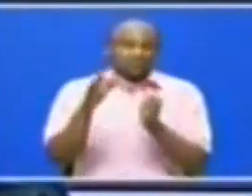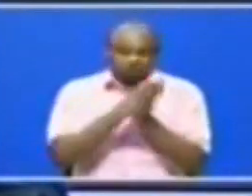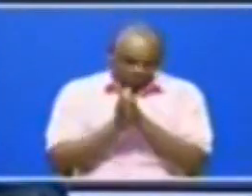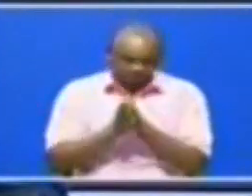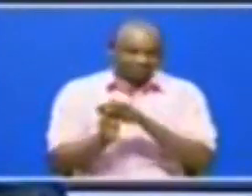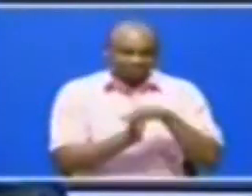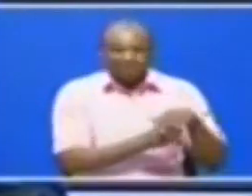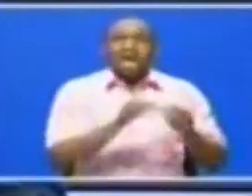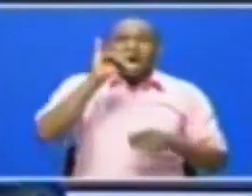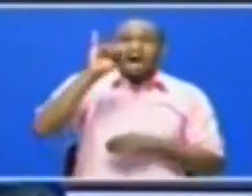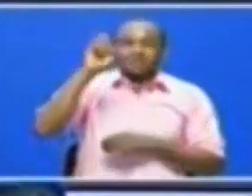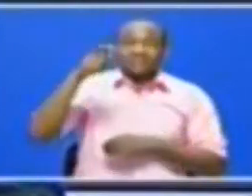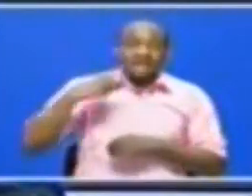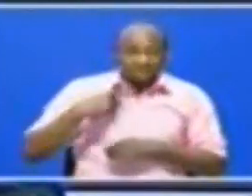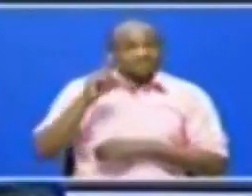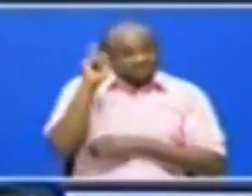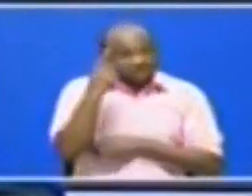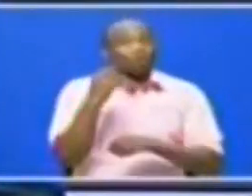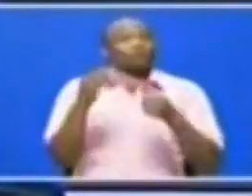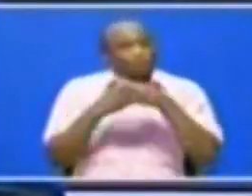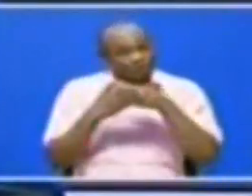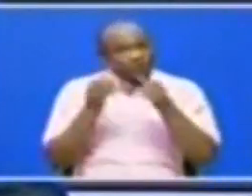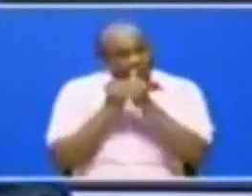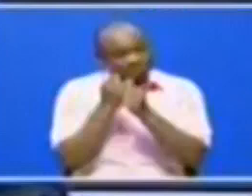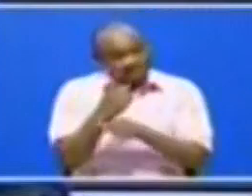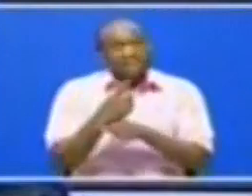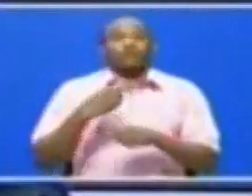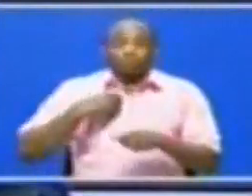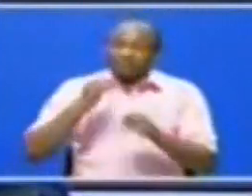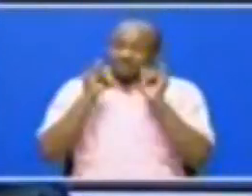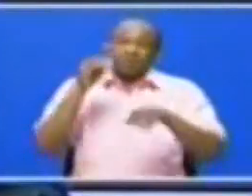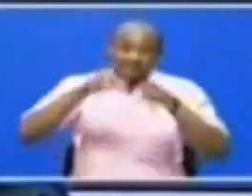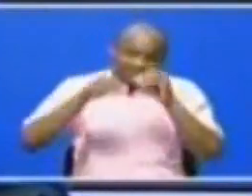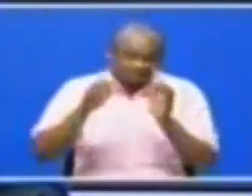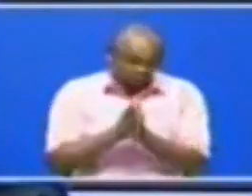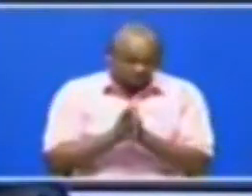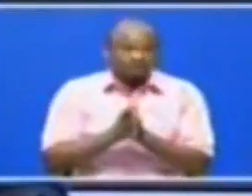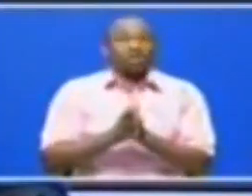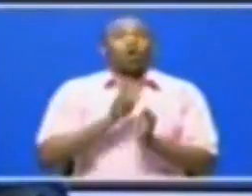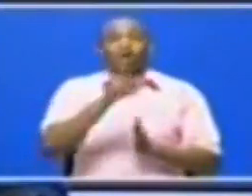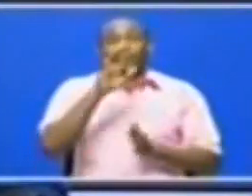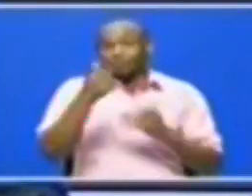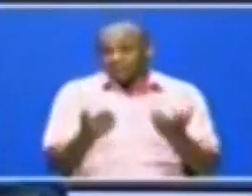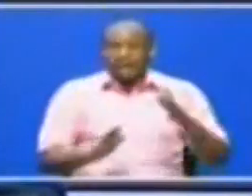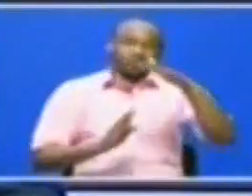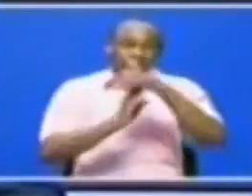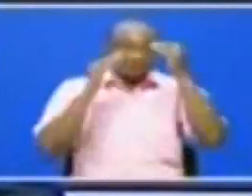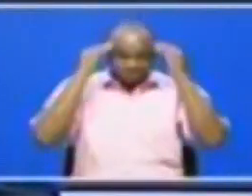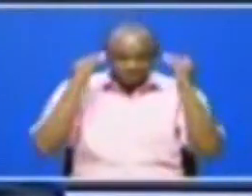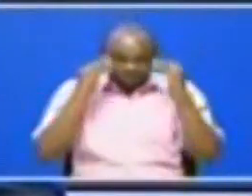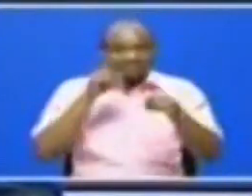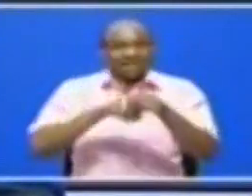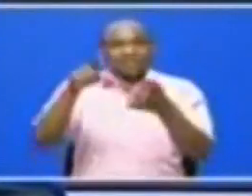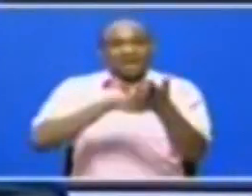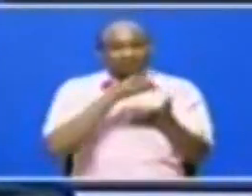IBC has until the 1st of November to conduct fresh polls as ordered by the Supreme Court, which nullified President Uhuru